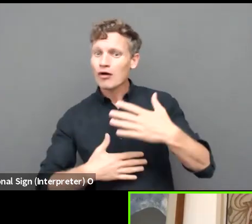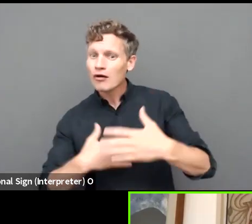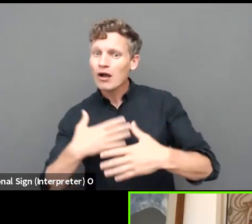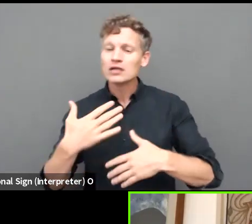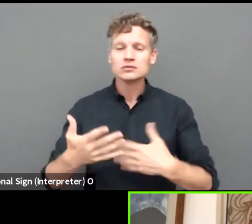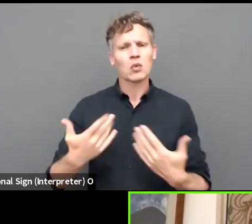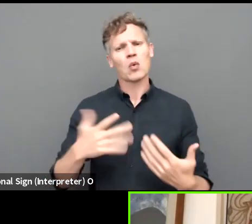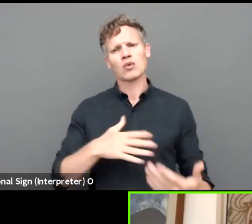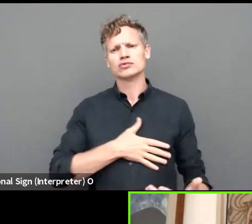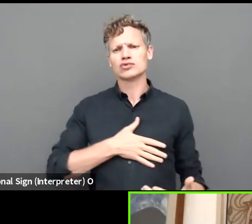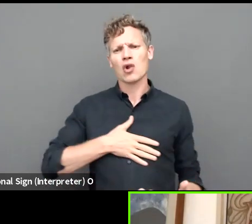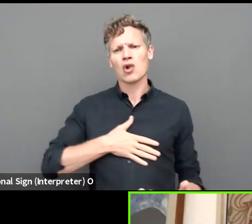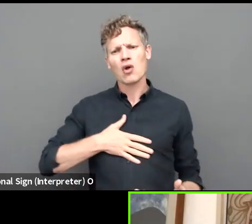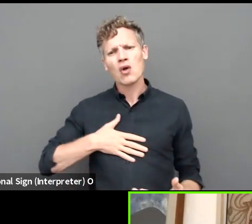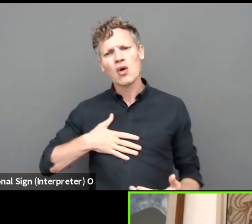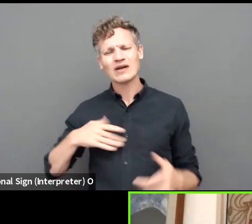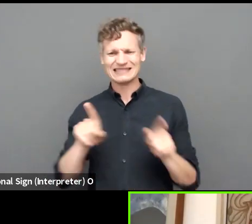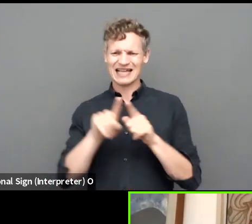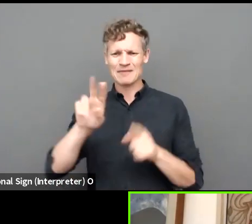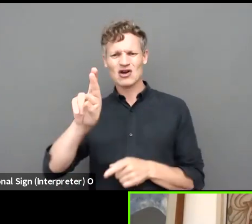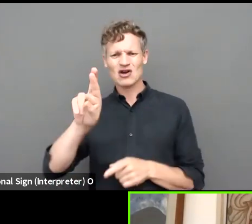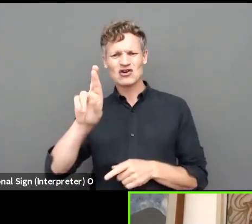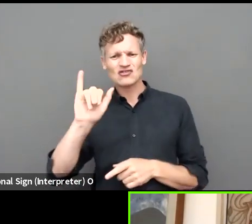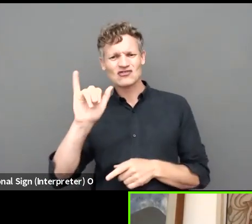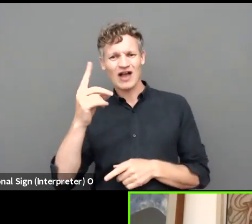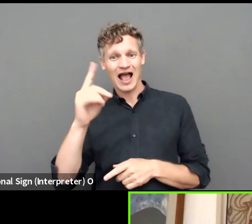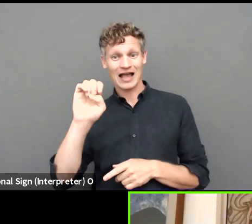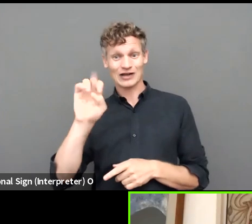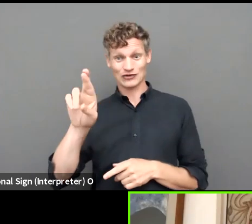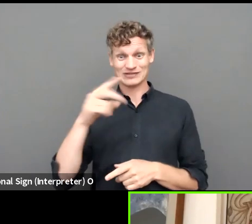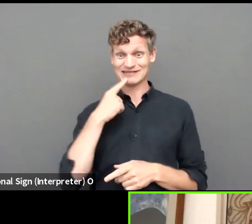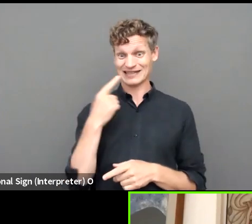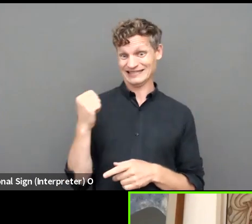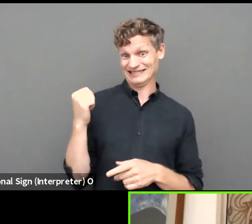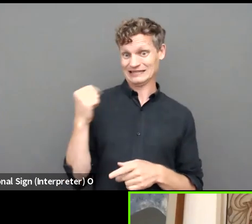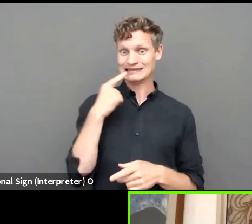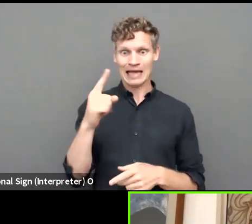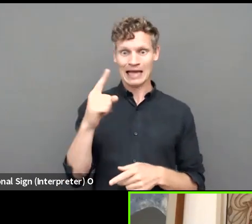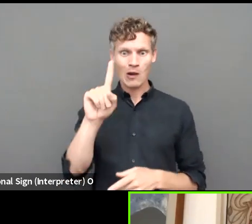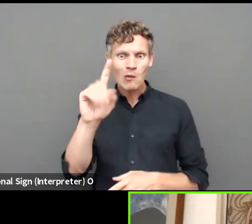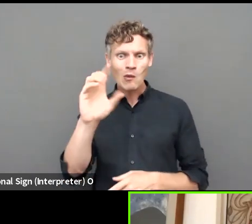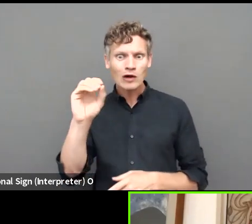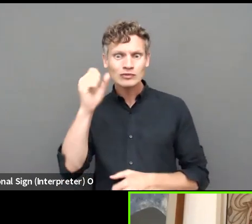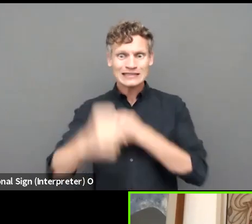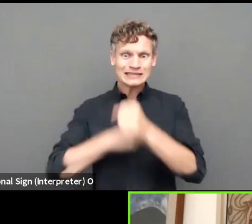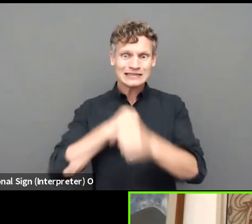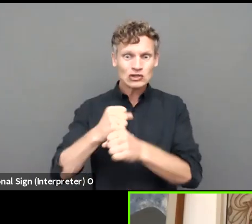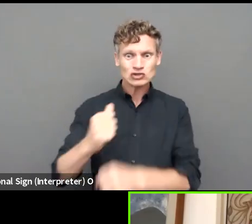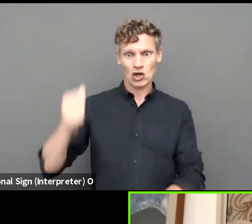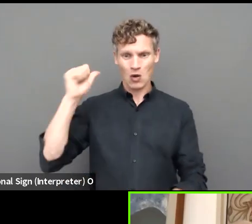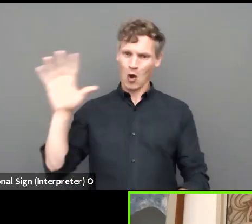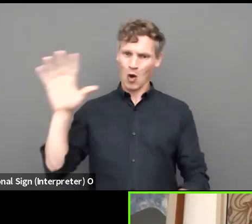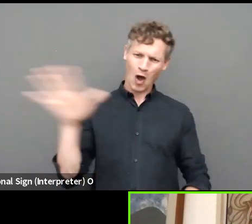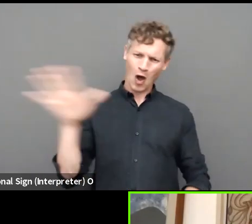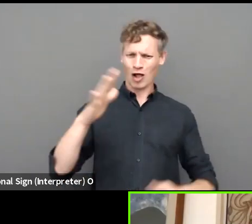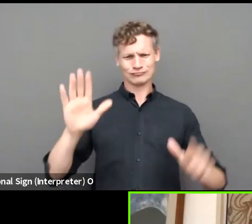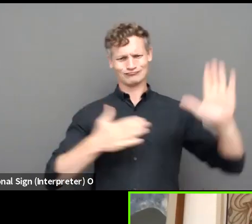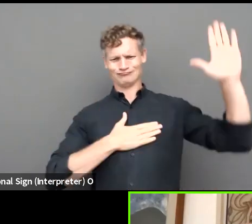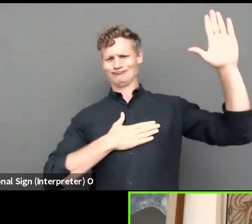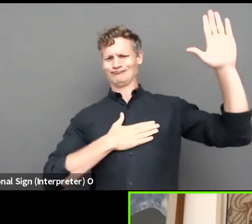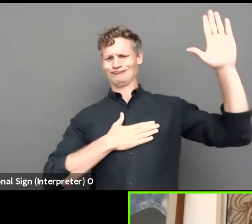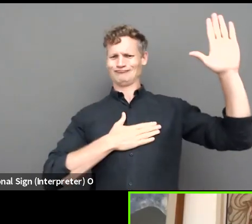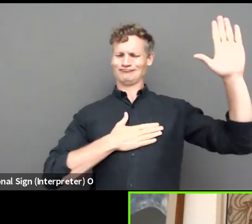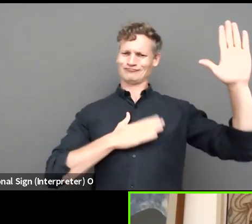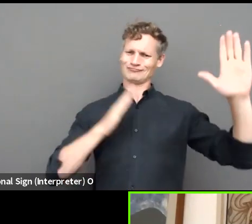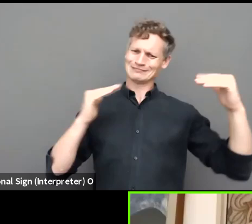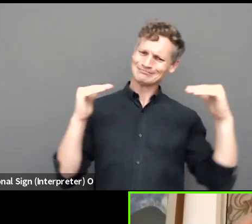mentioned a moment ago, he was talking about 100 years ago. Let me just mention that in the last 20 years, when this